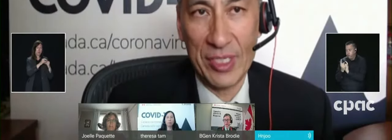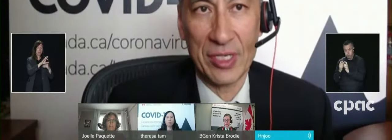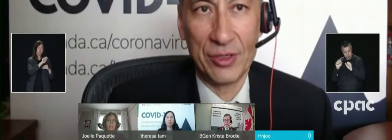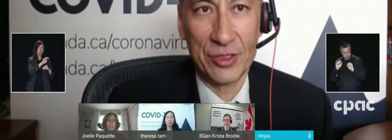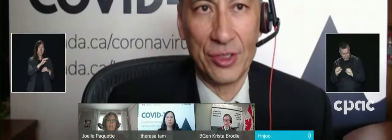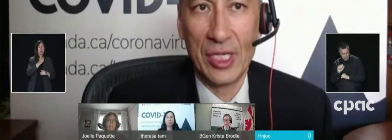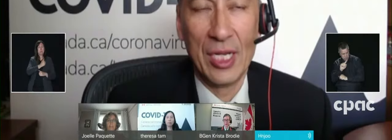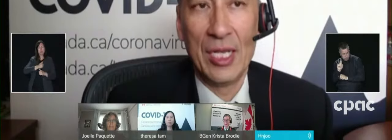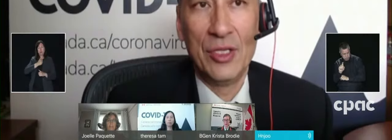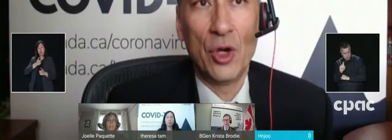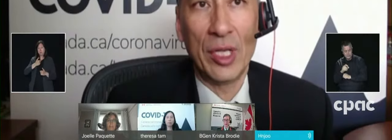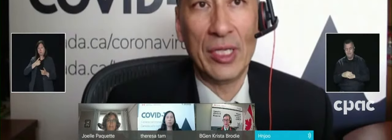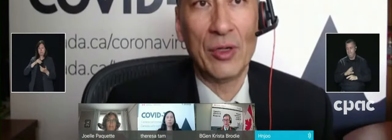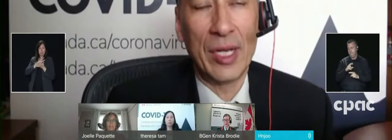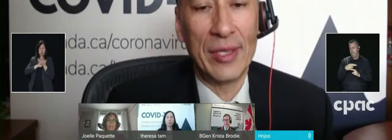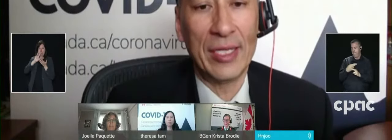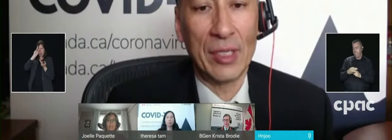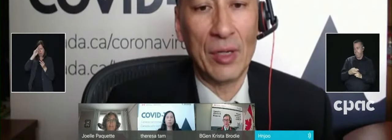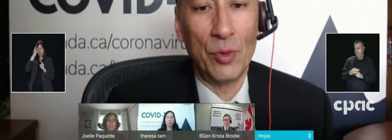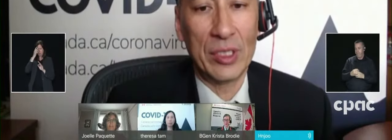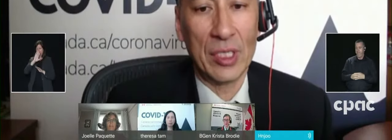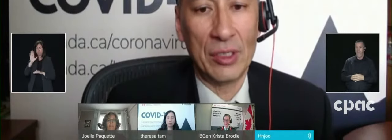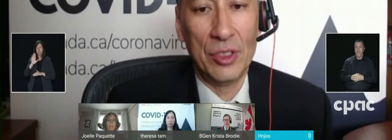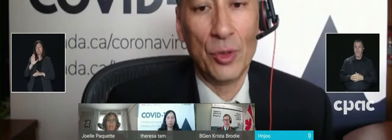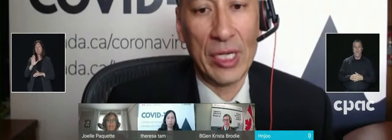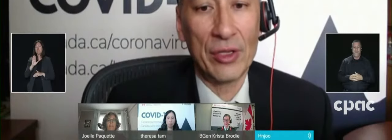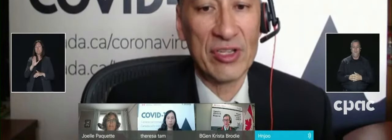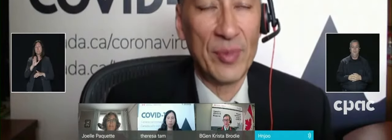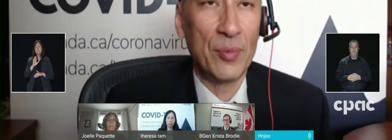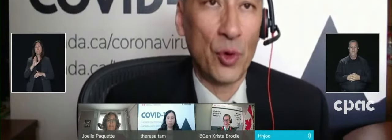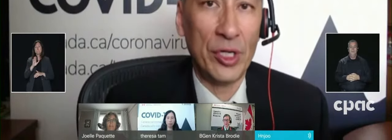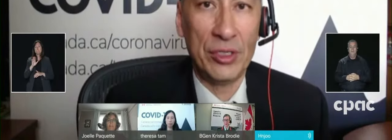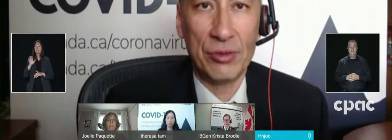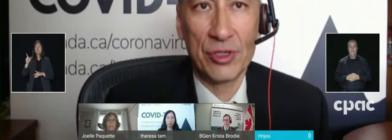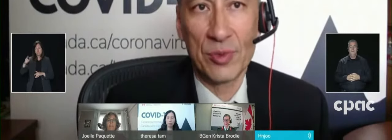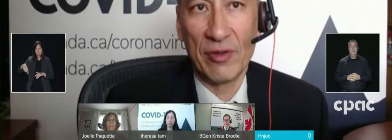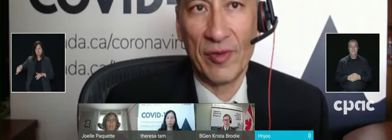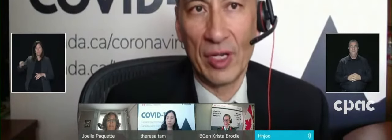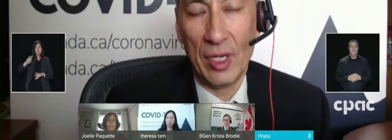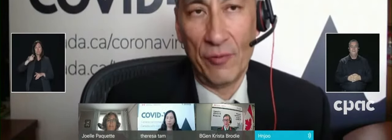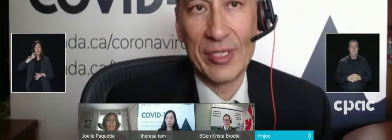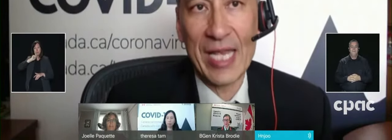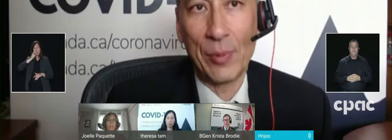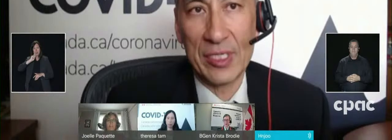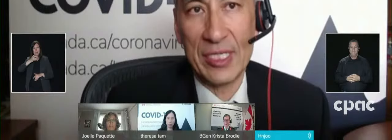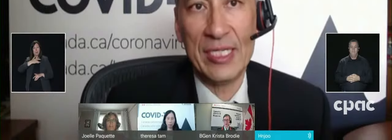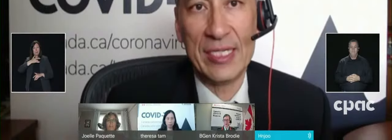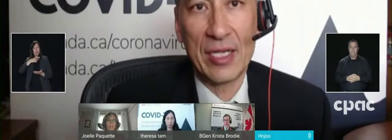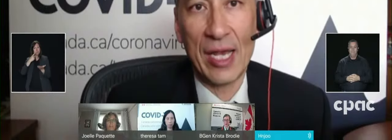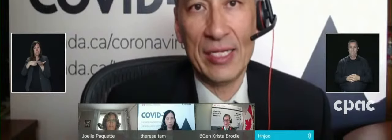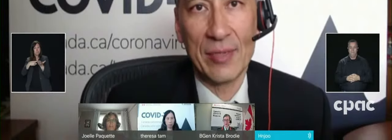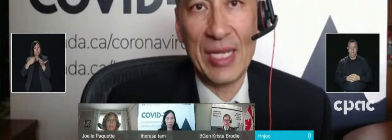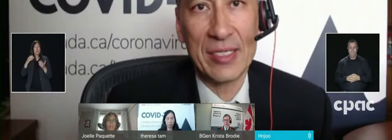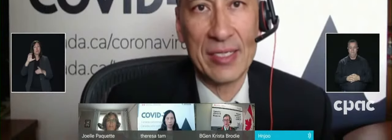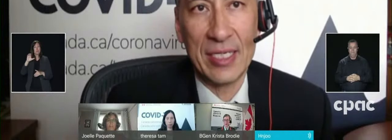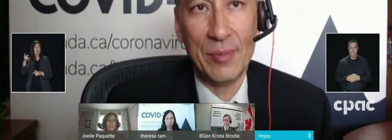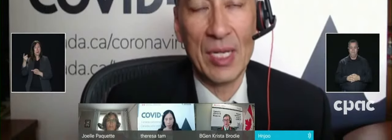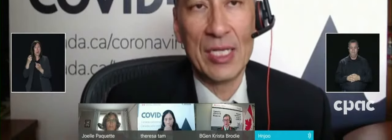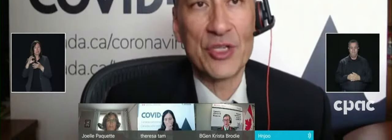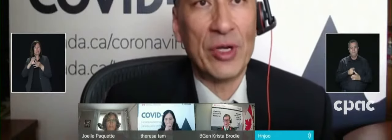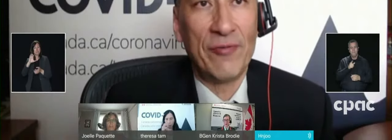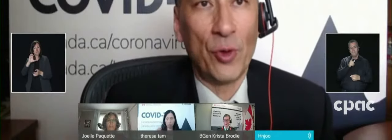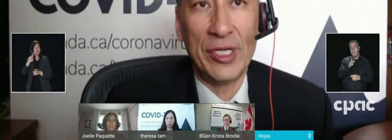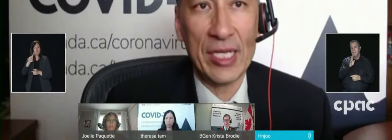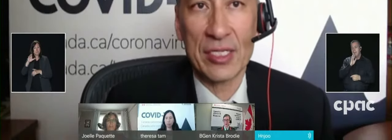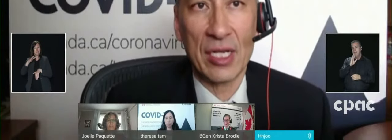apologize if you misunderstood. No, I think what you and others have been pointing to in terms of, for example, the CDC guidance, it makes it